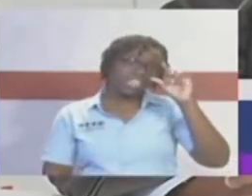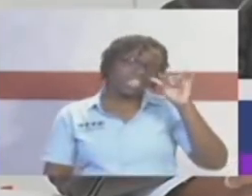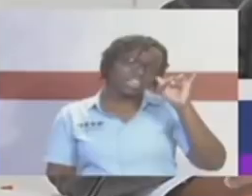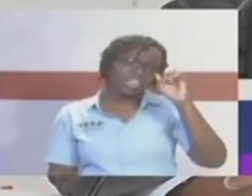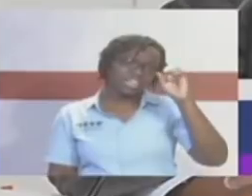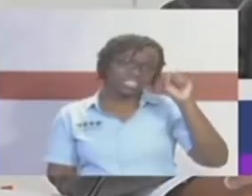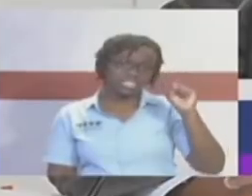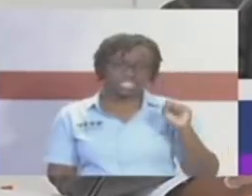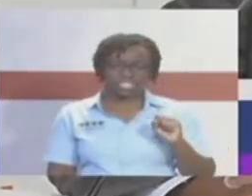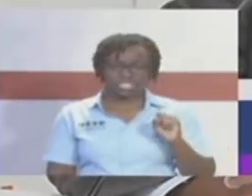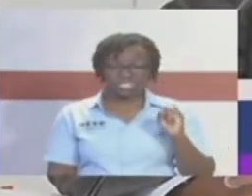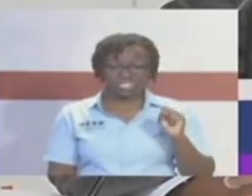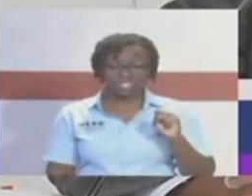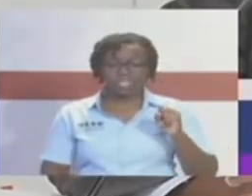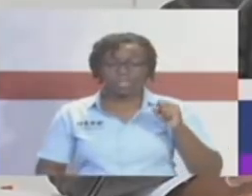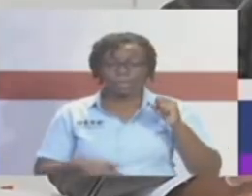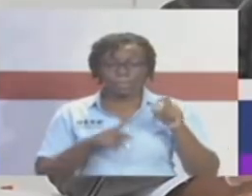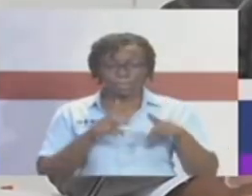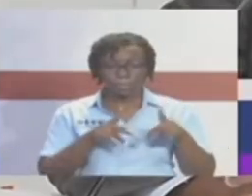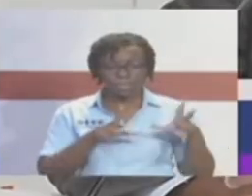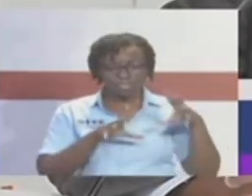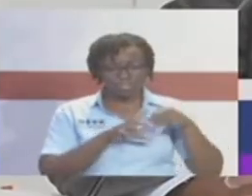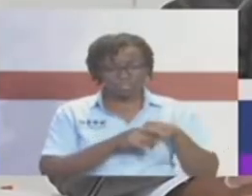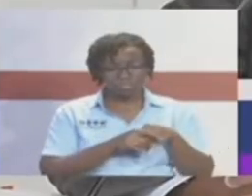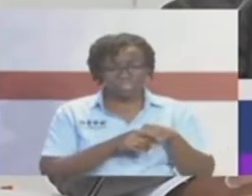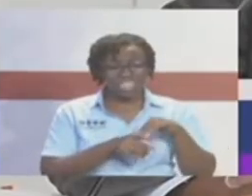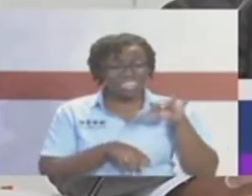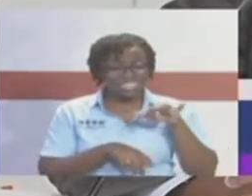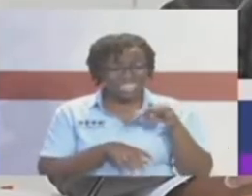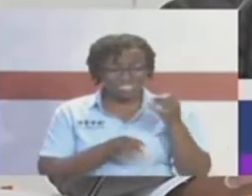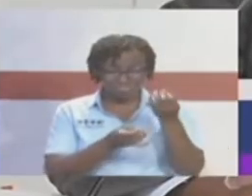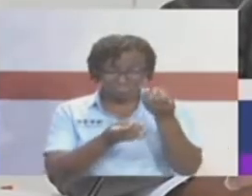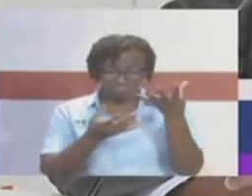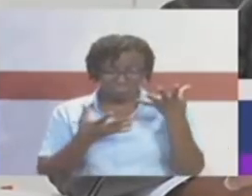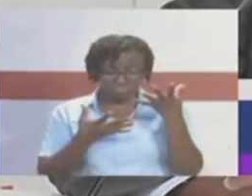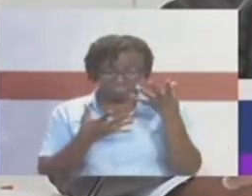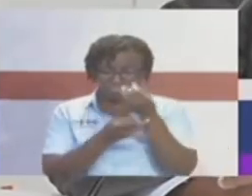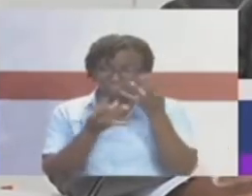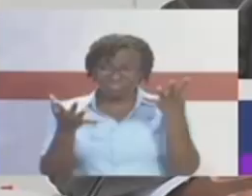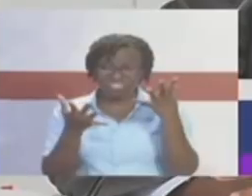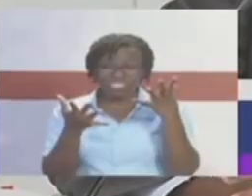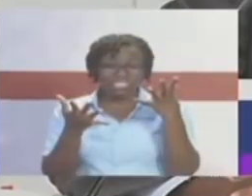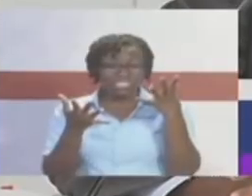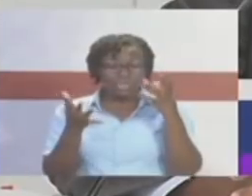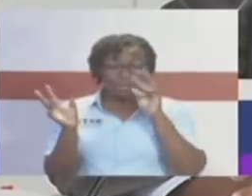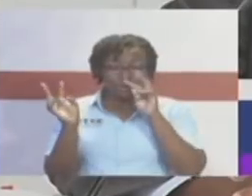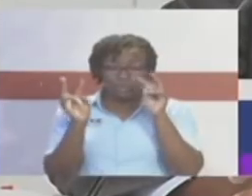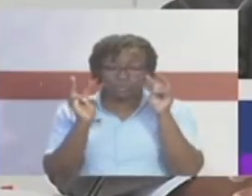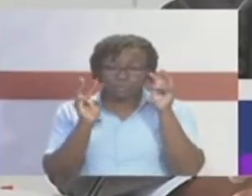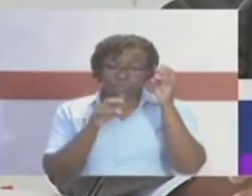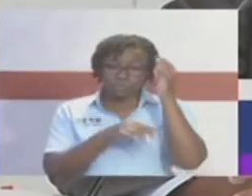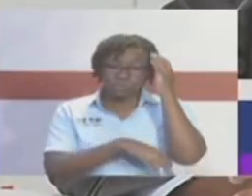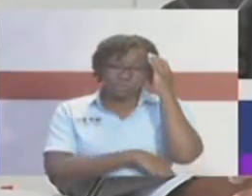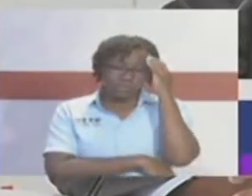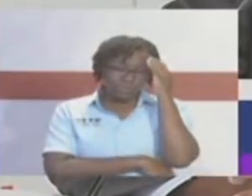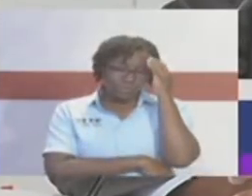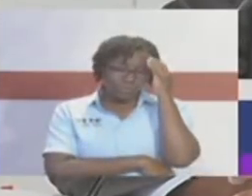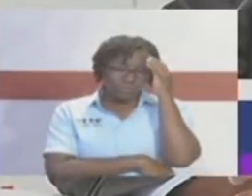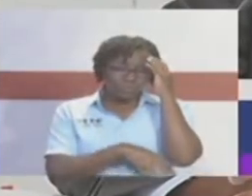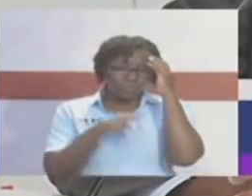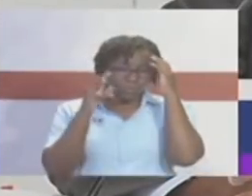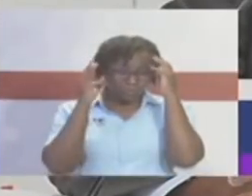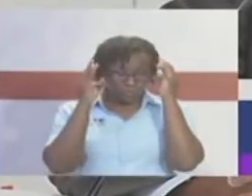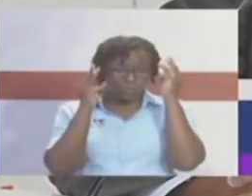this information is extremely worrisome, because another piece of data that comes out of what we've been looking